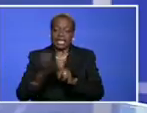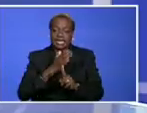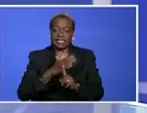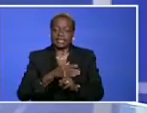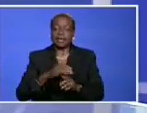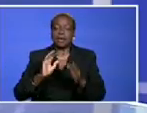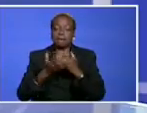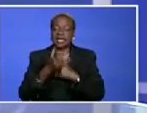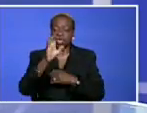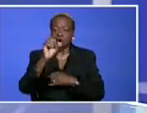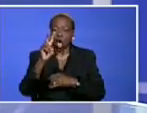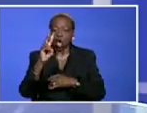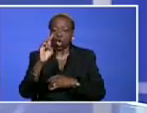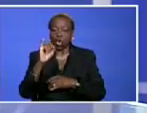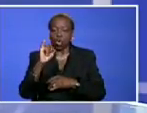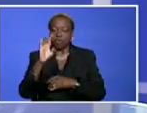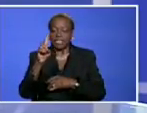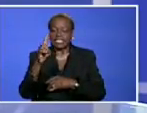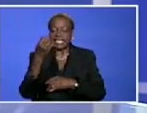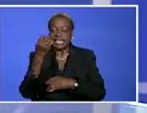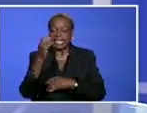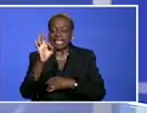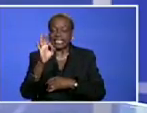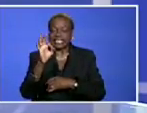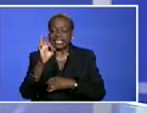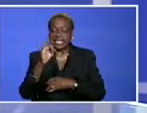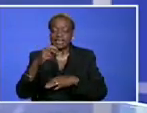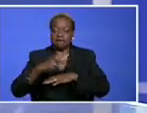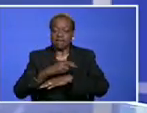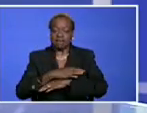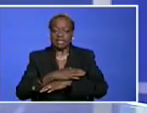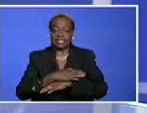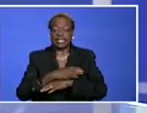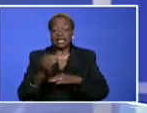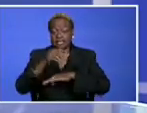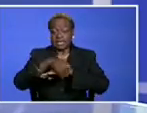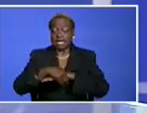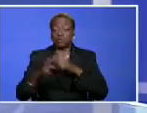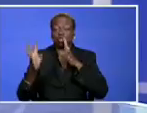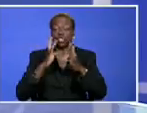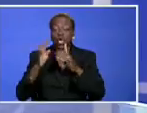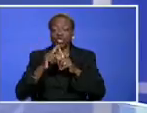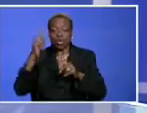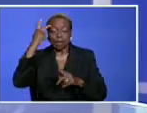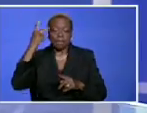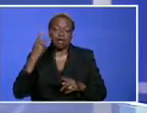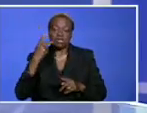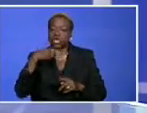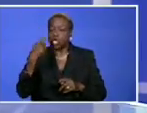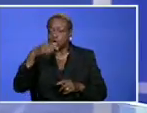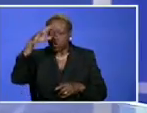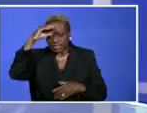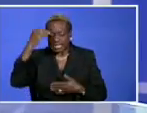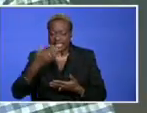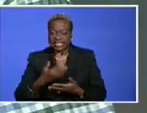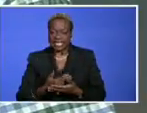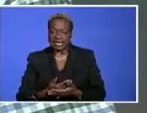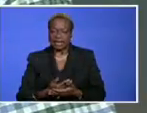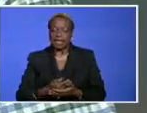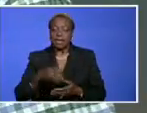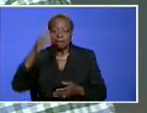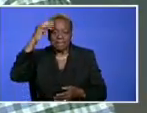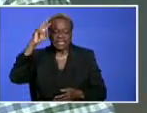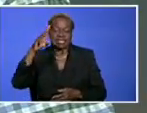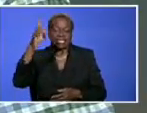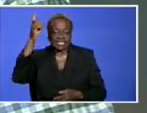COVID-19 virus. Tonight, we speak to a parent whose son was caught up in such a predicament. Mr. Dion Godet, our